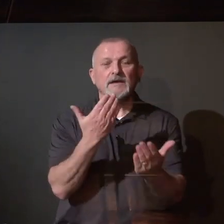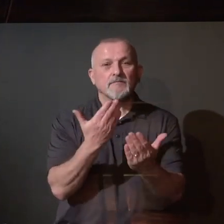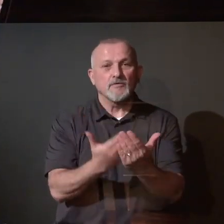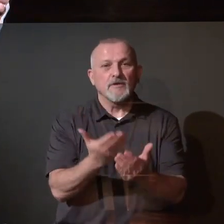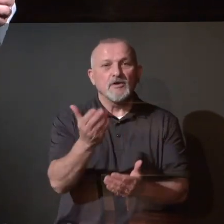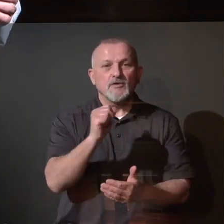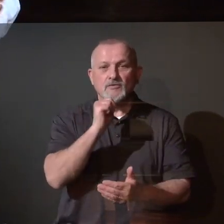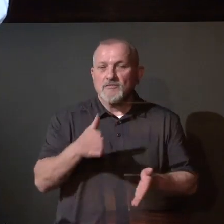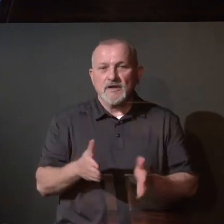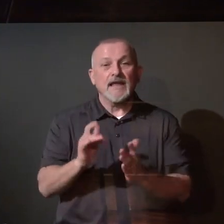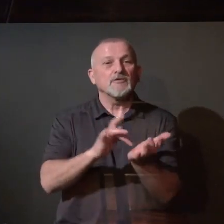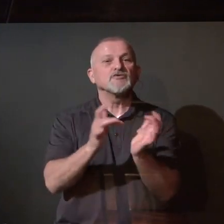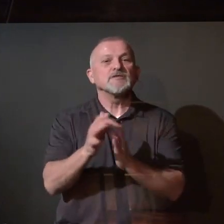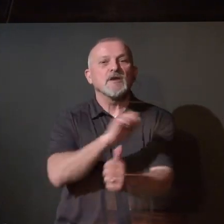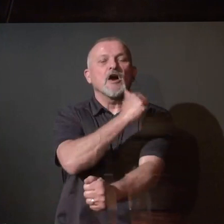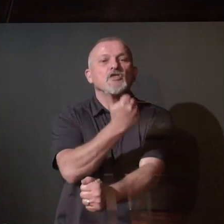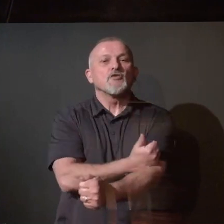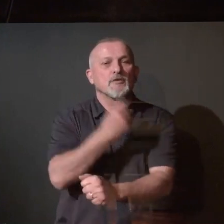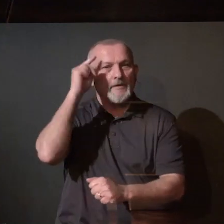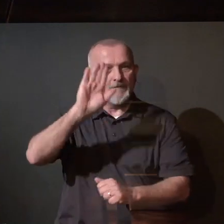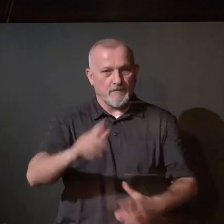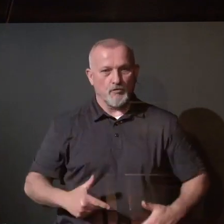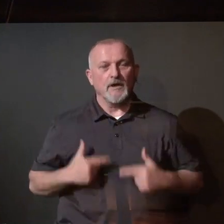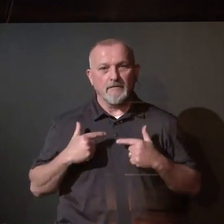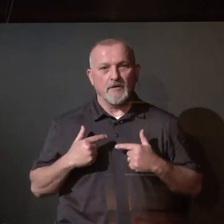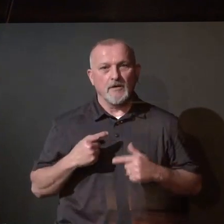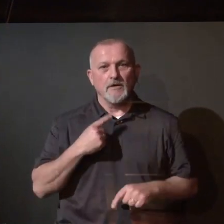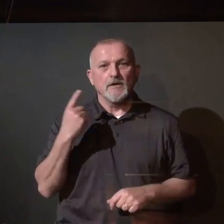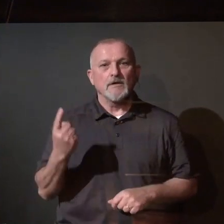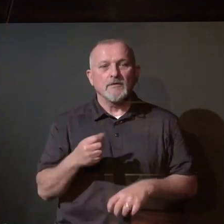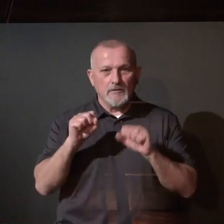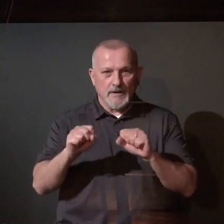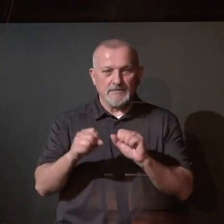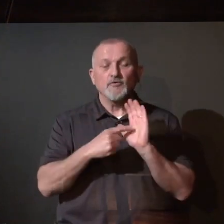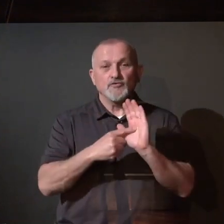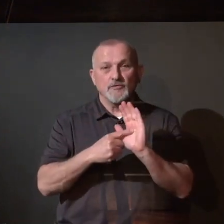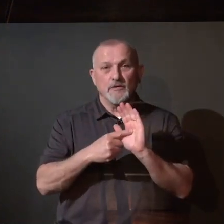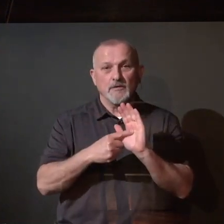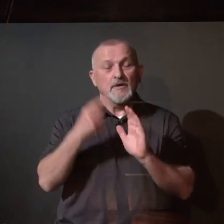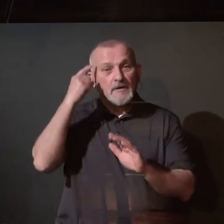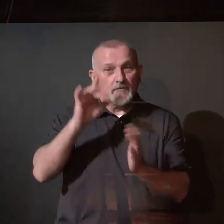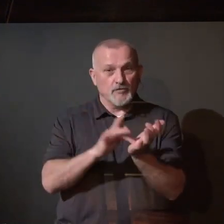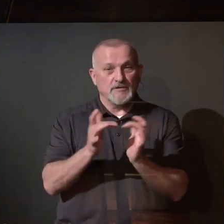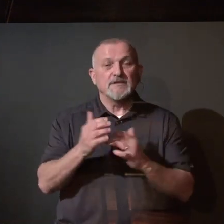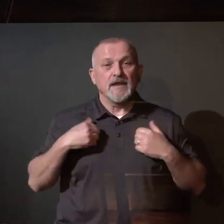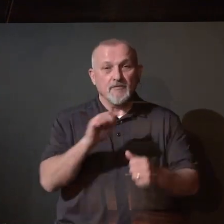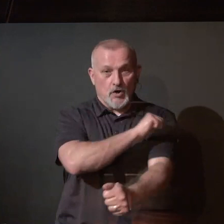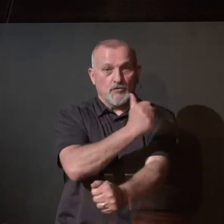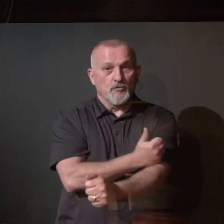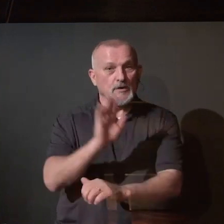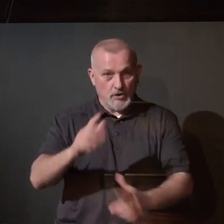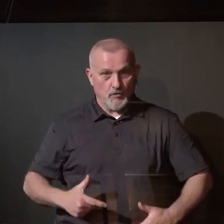do not allow him to have authority. The only way that Jesus has authority in your life is if